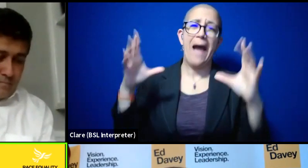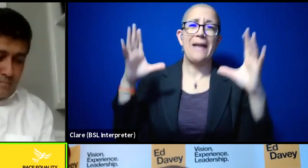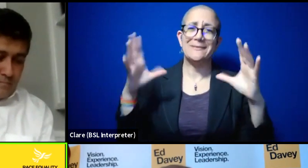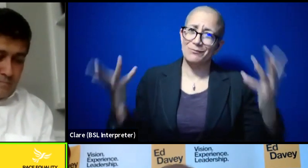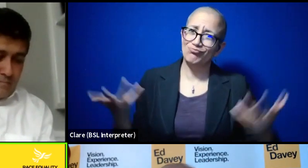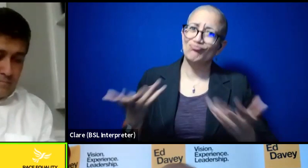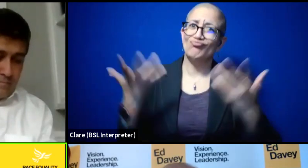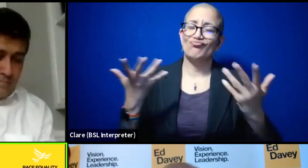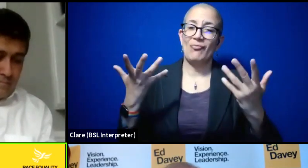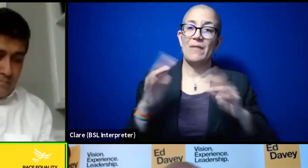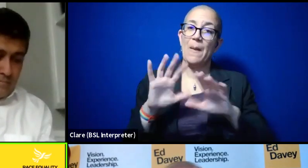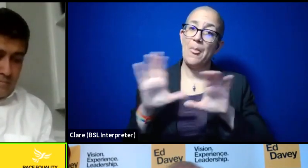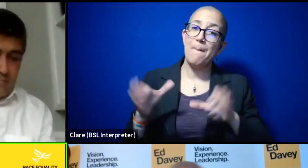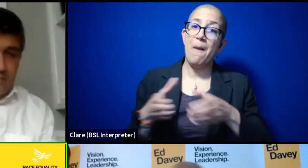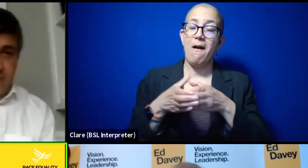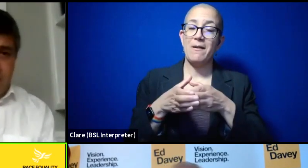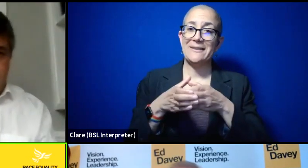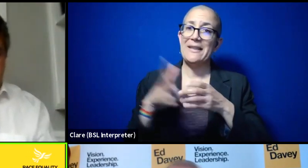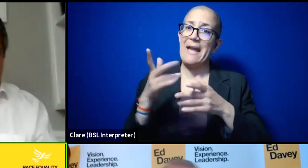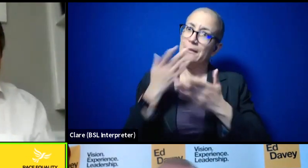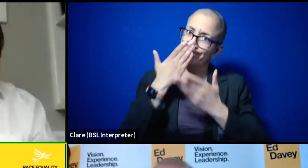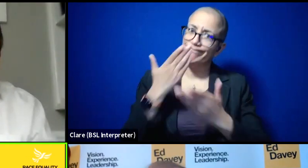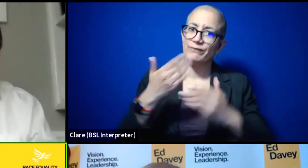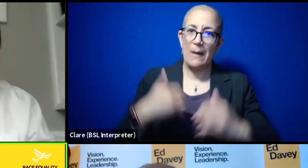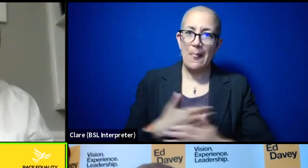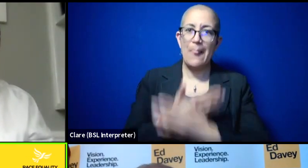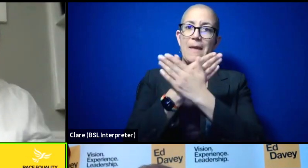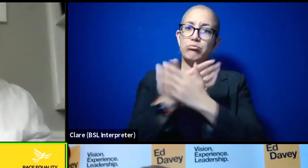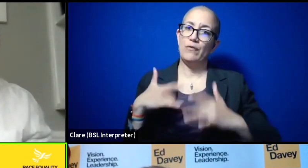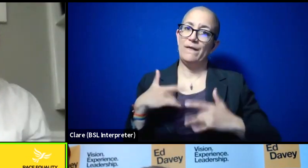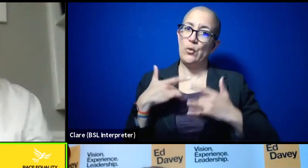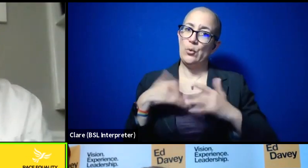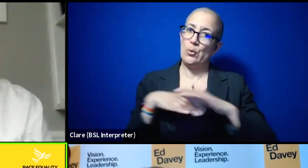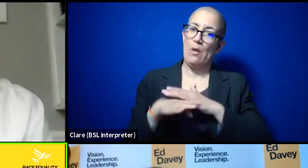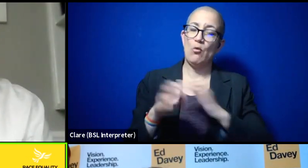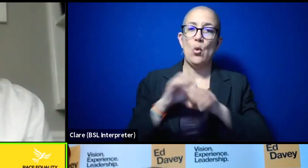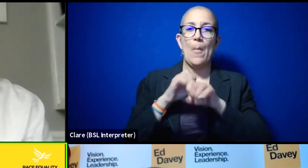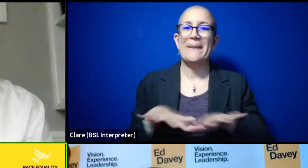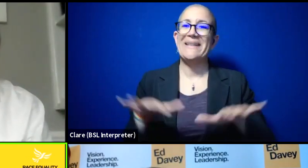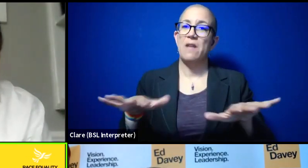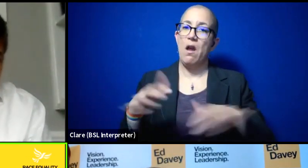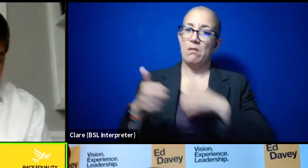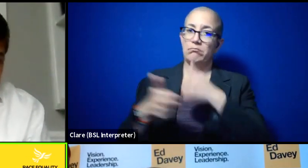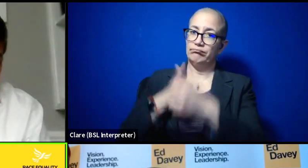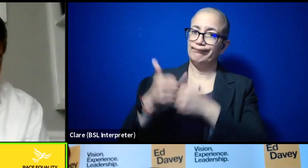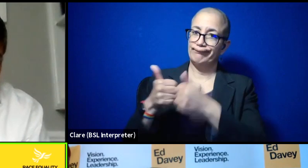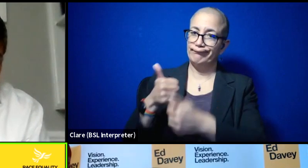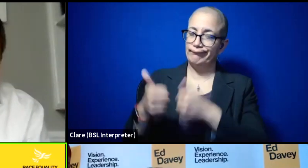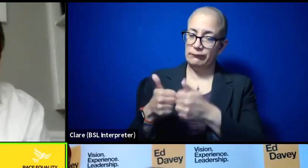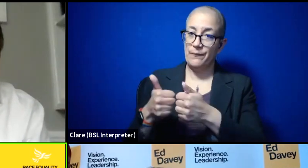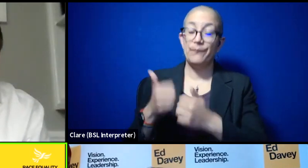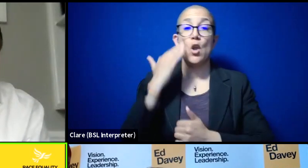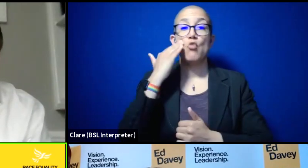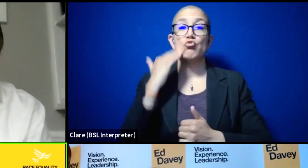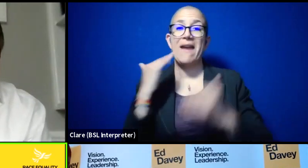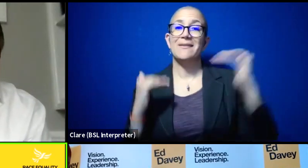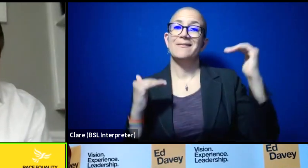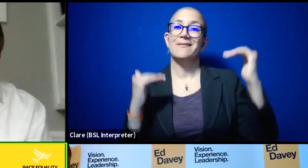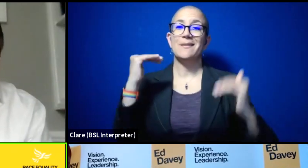the liberal point of view across in the media, and all credit to her. The race disparity audit question,